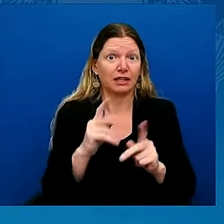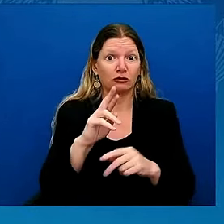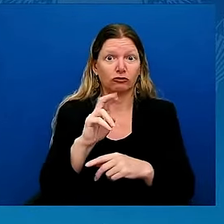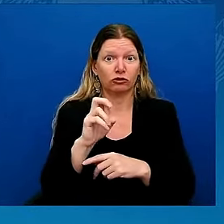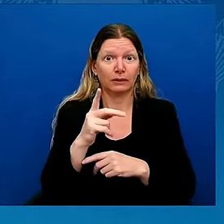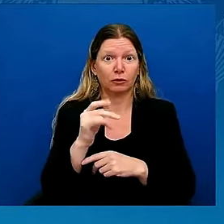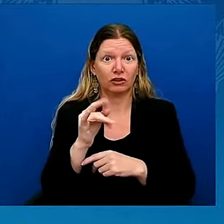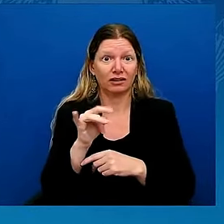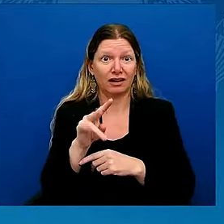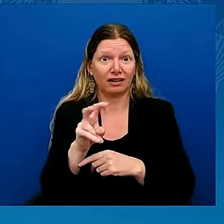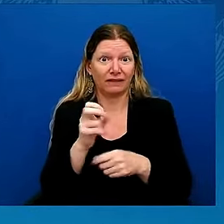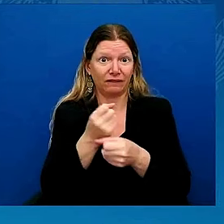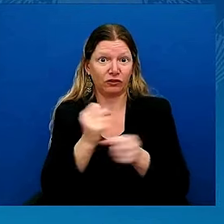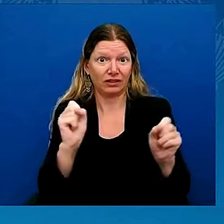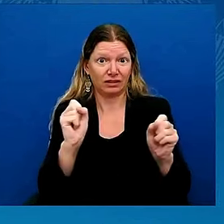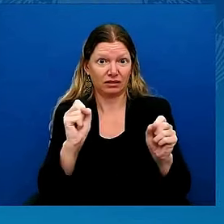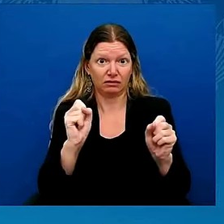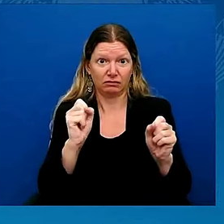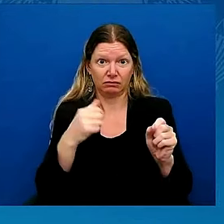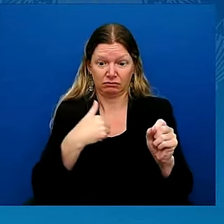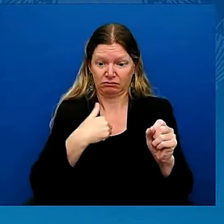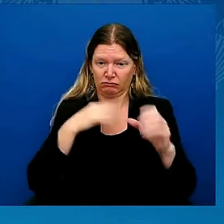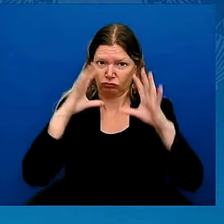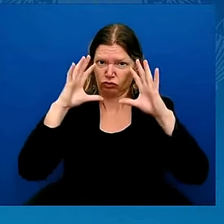Proudly. Proudly.